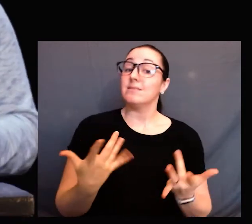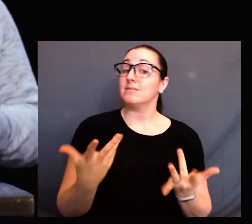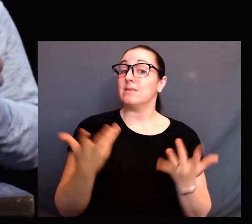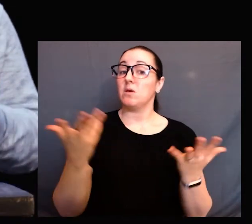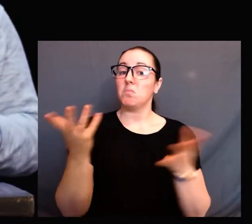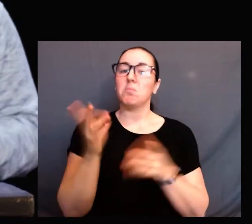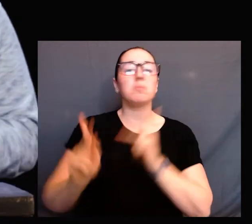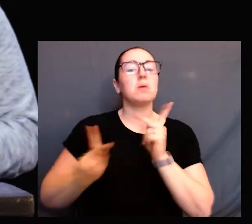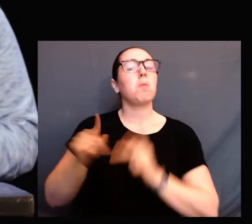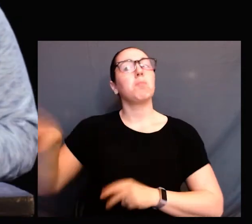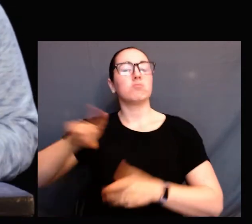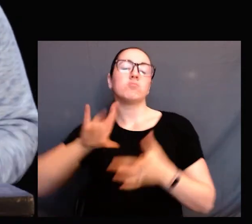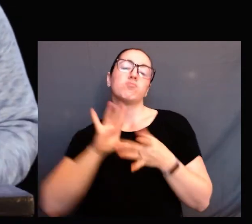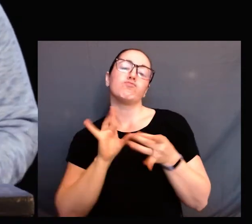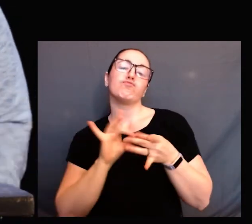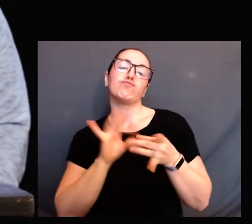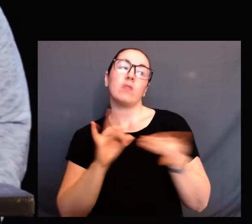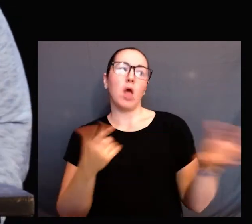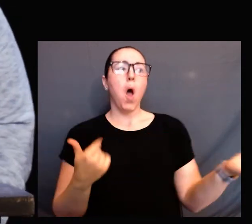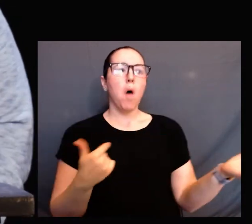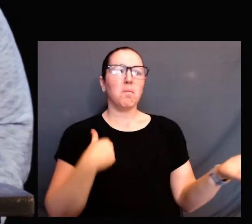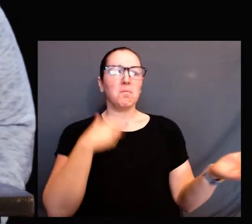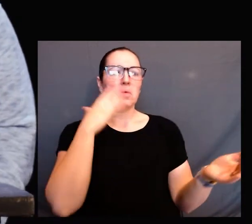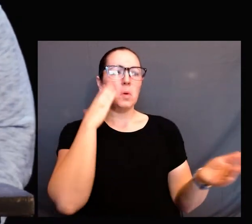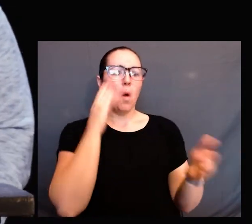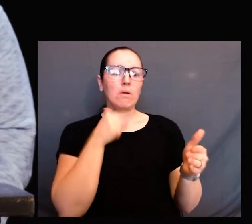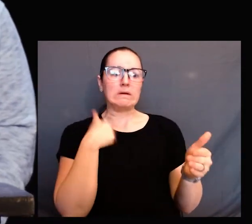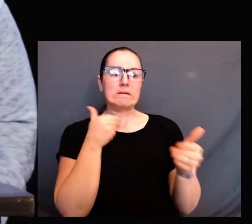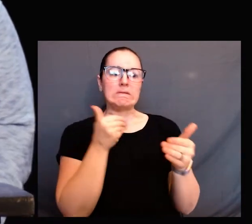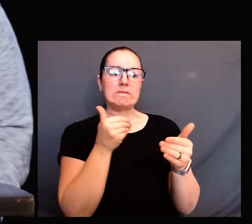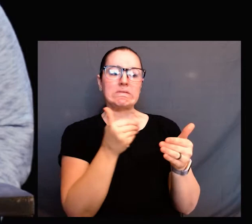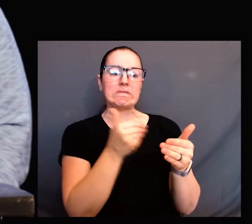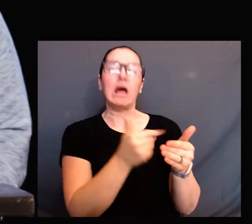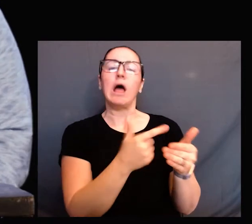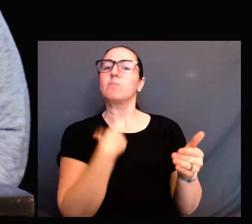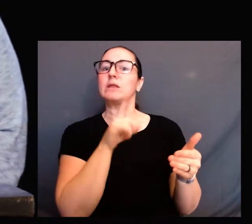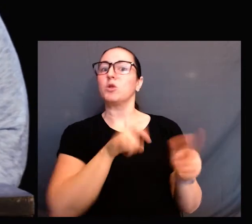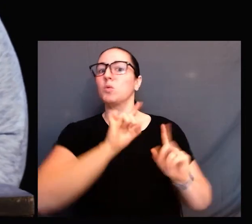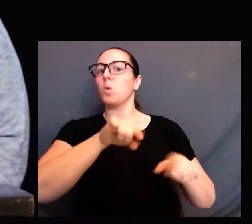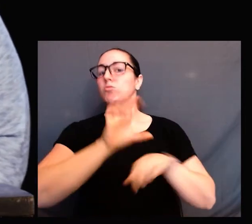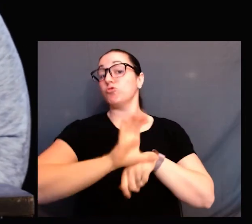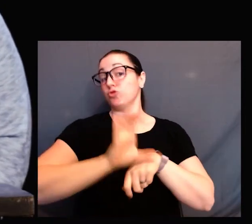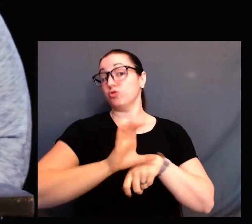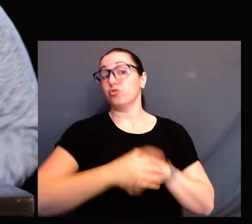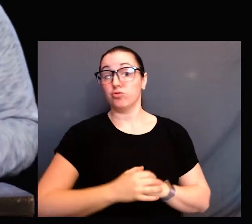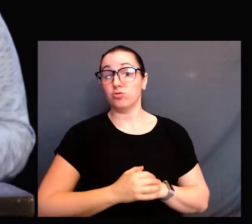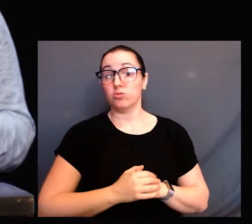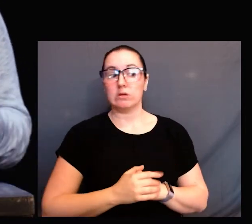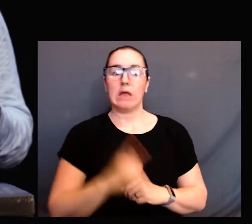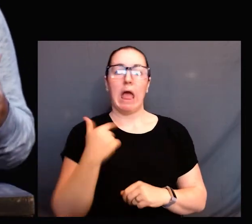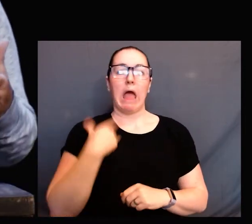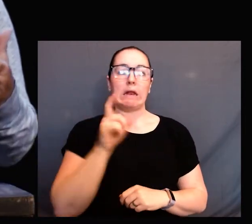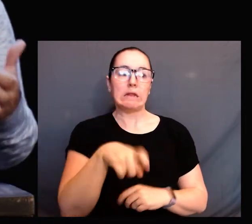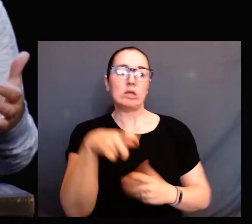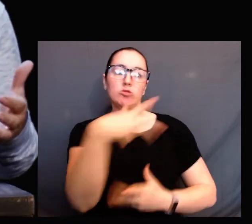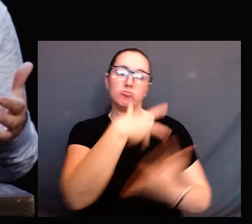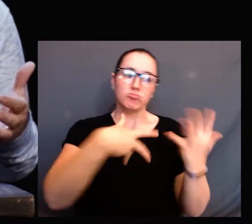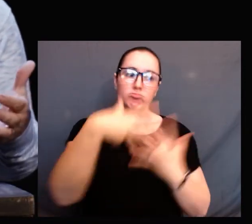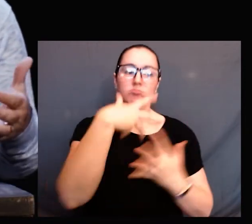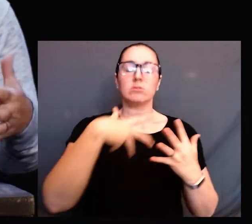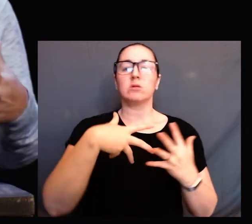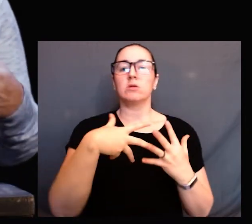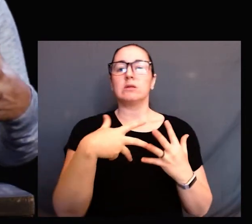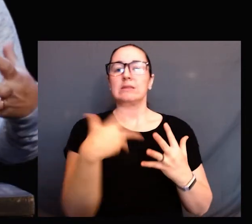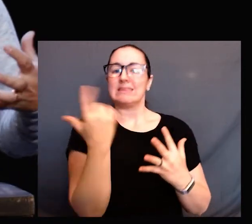tendency is to say things like, you know what? I'm headed for a crash. I need to get into church. I need to get back